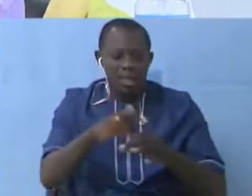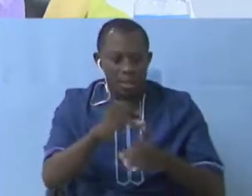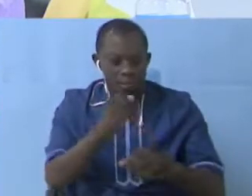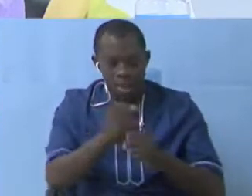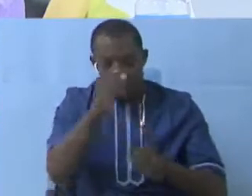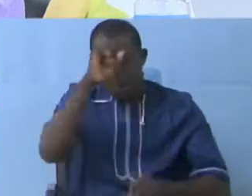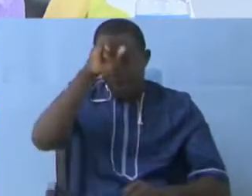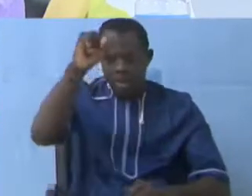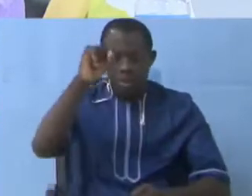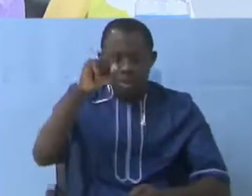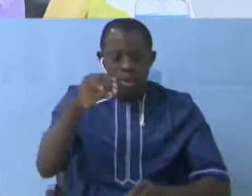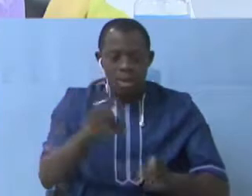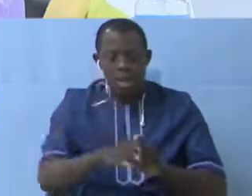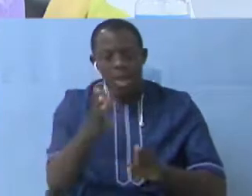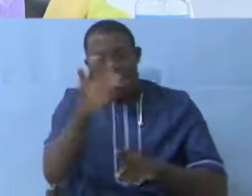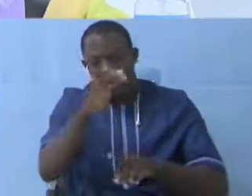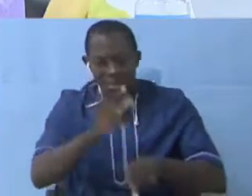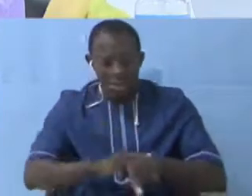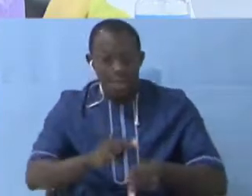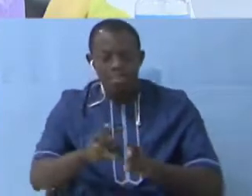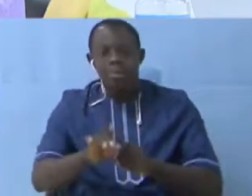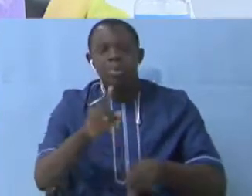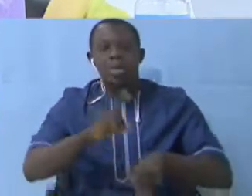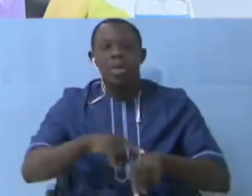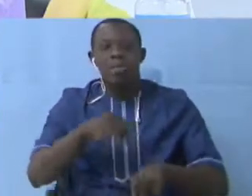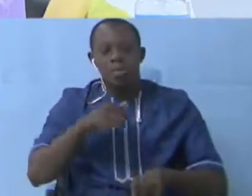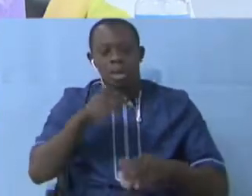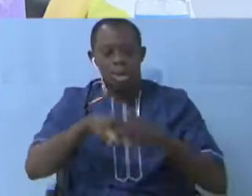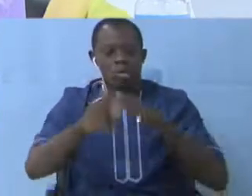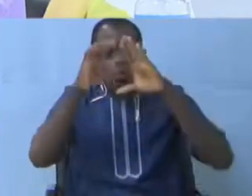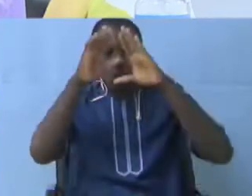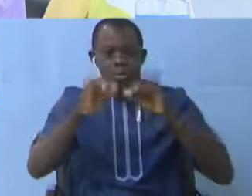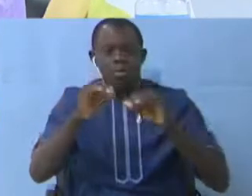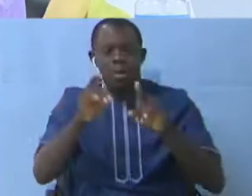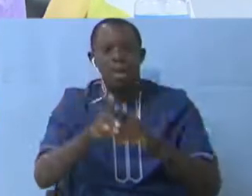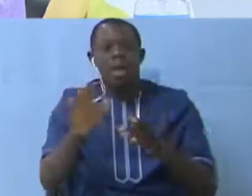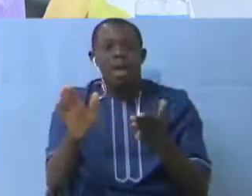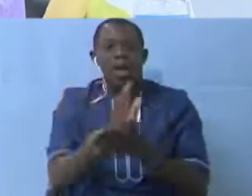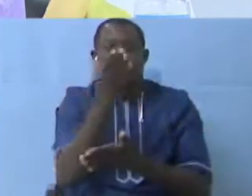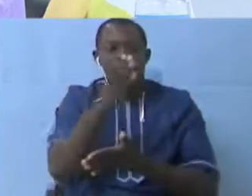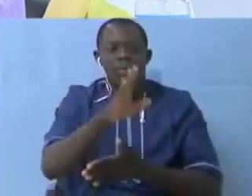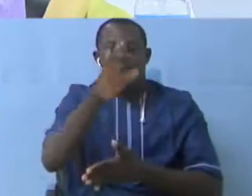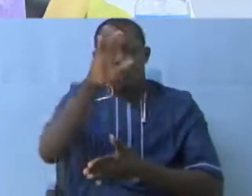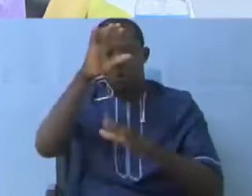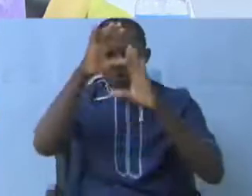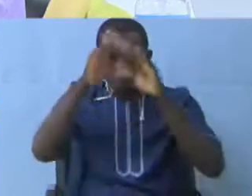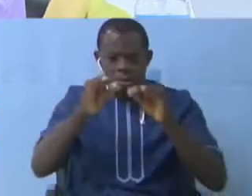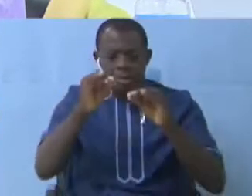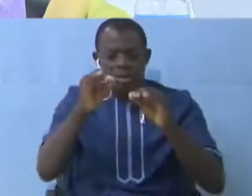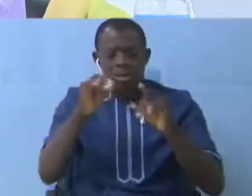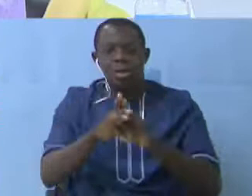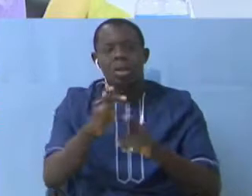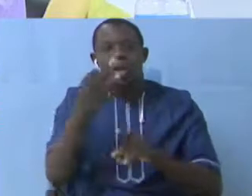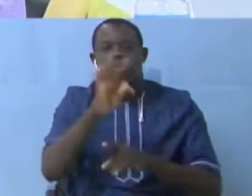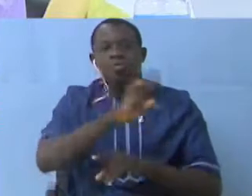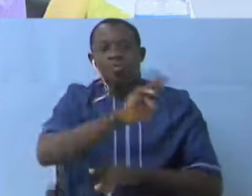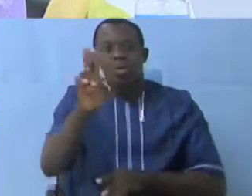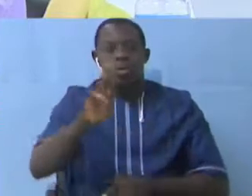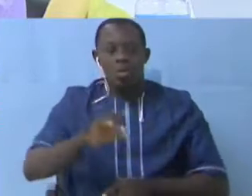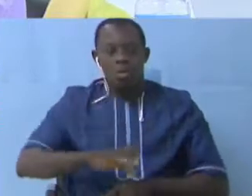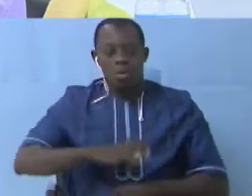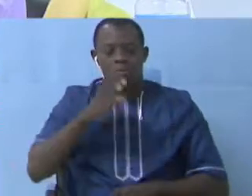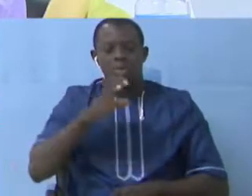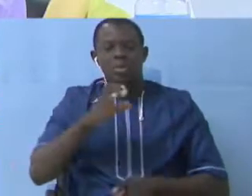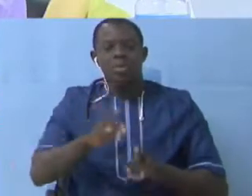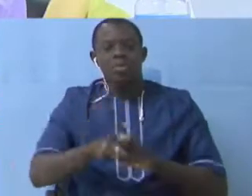may, at any time during his term of office, be removed from office if a no confidence motion